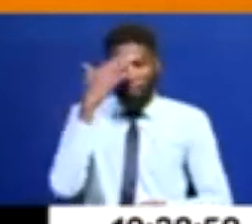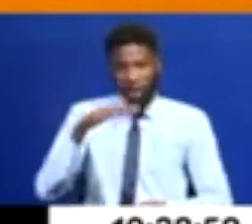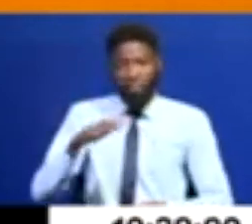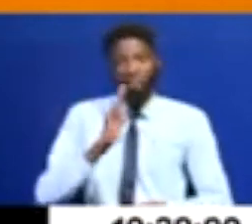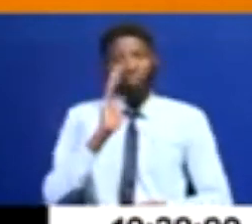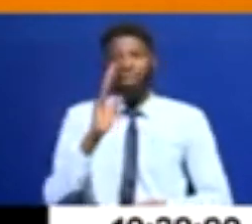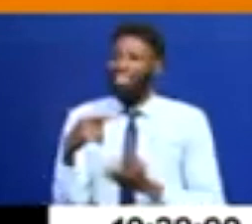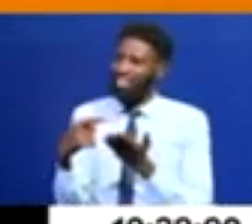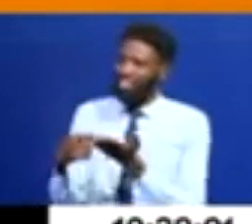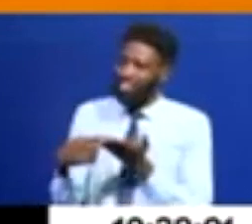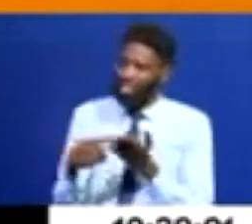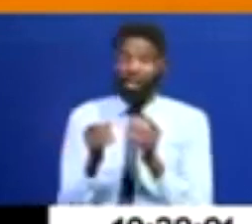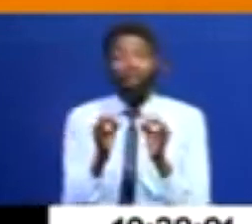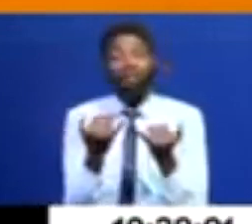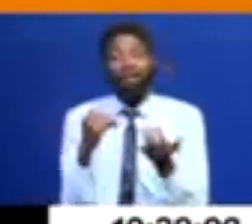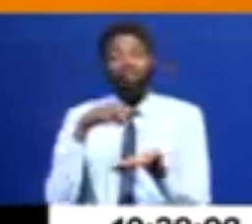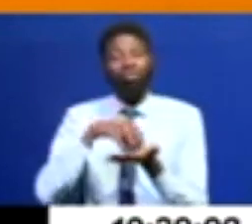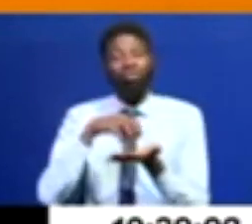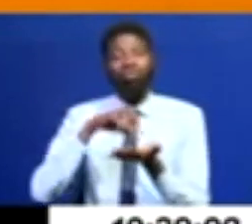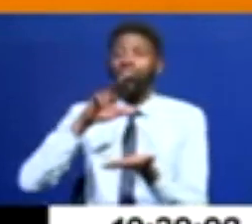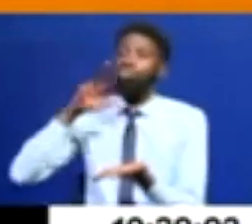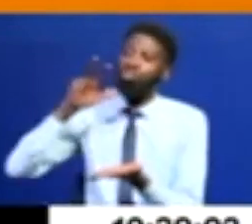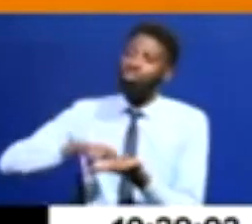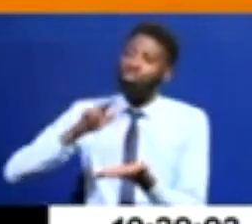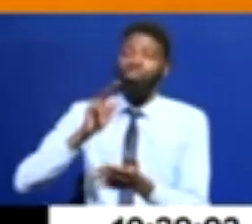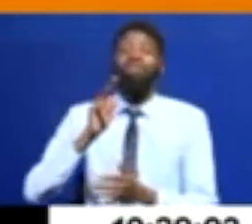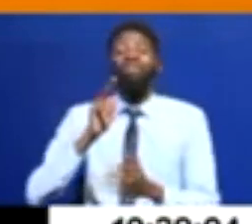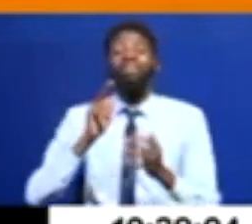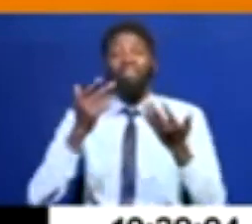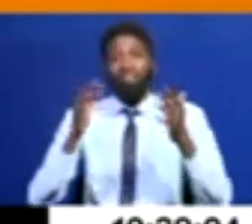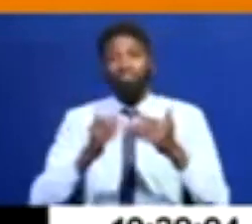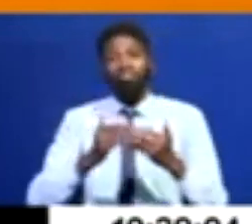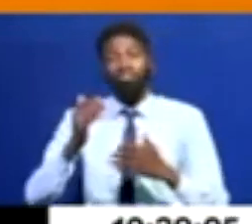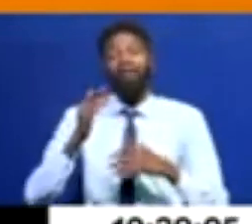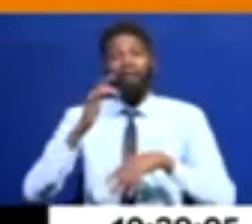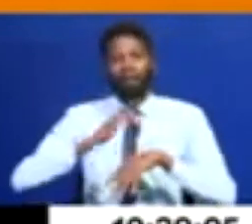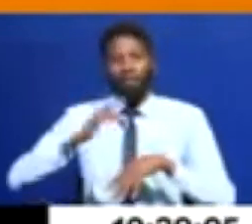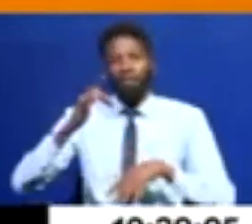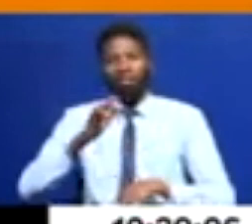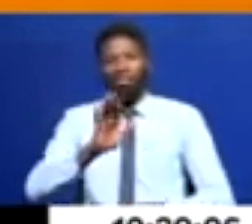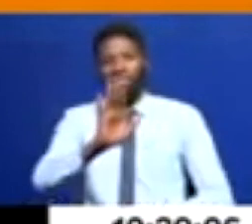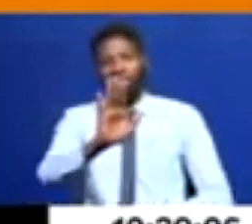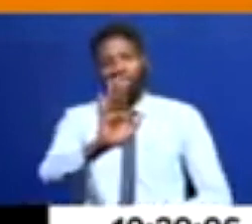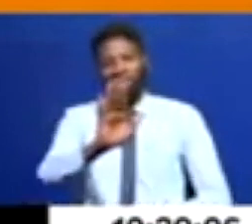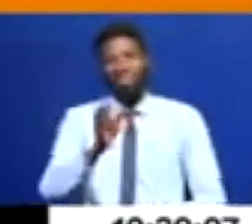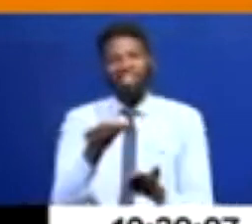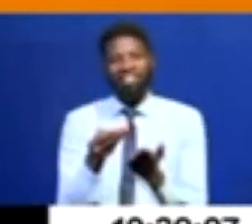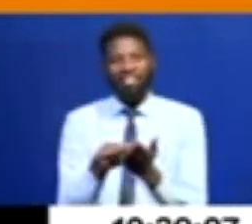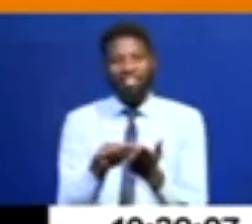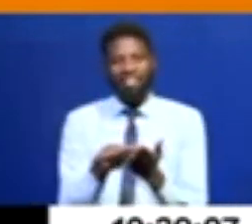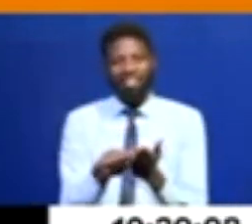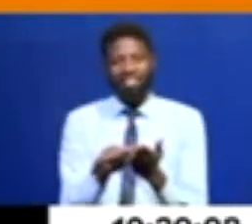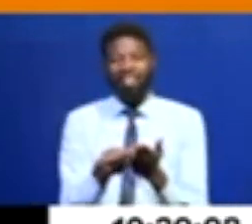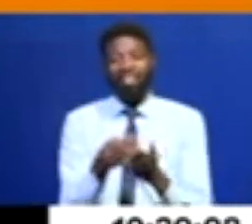it is approved in its current state, then it's going to have far-reaching consequences on your finances. And that's why we